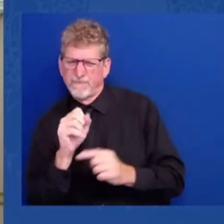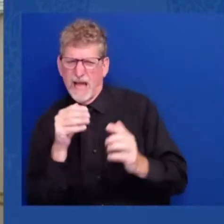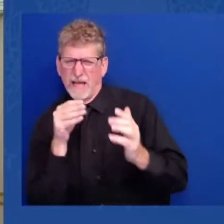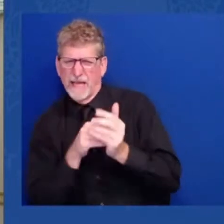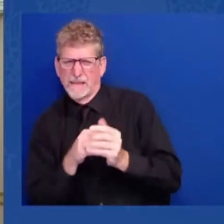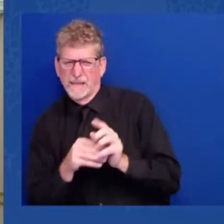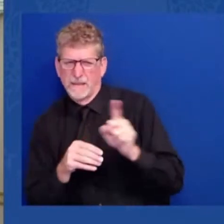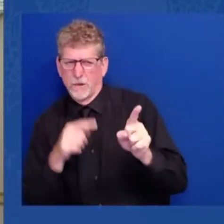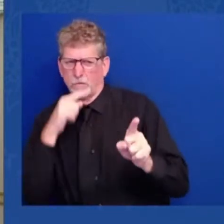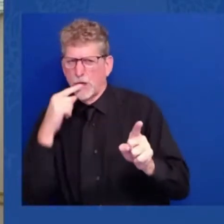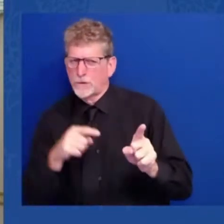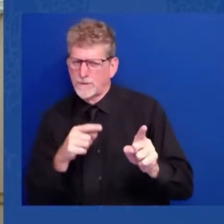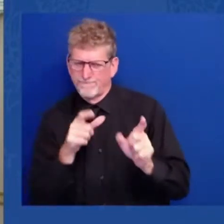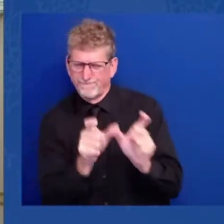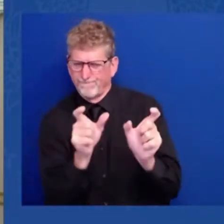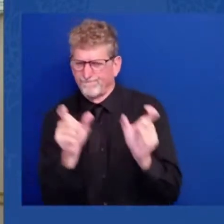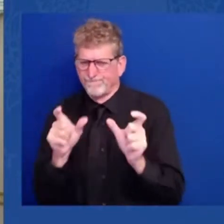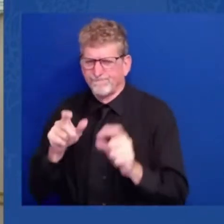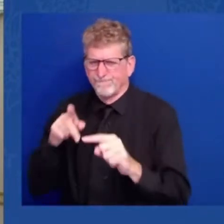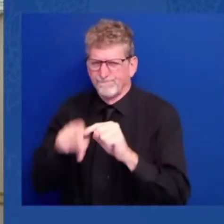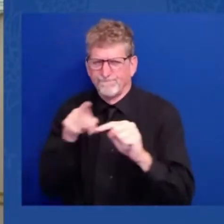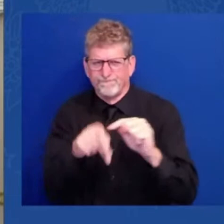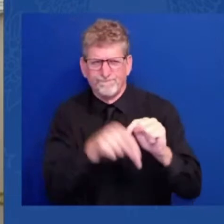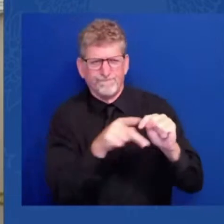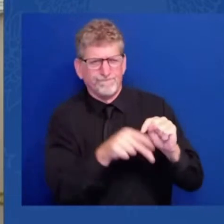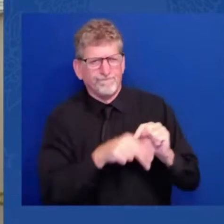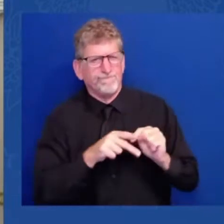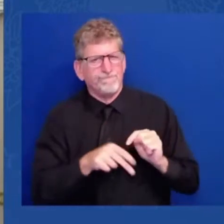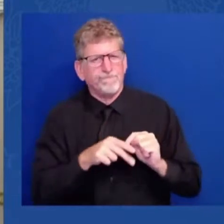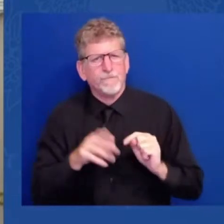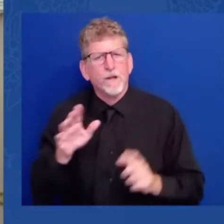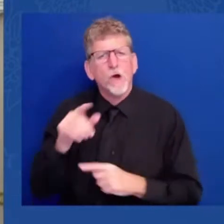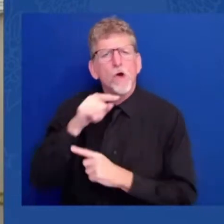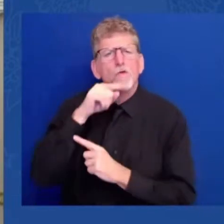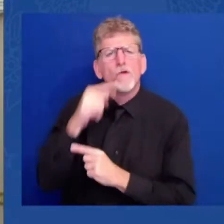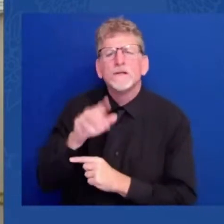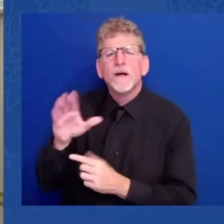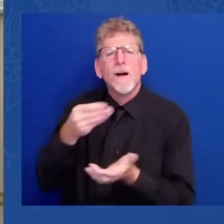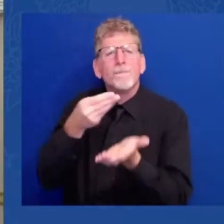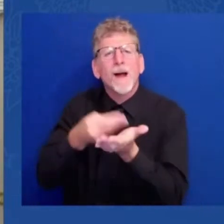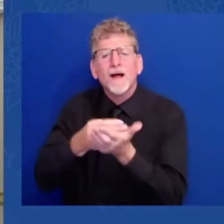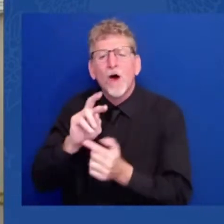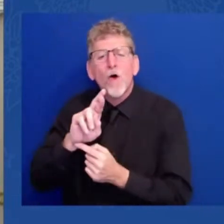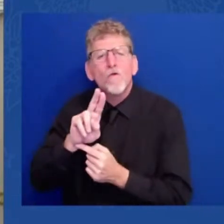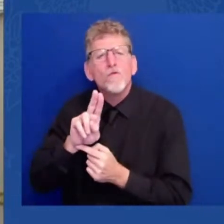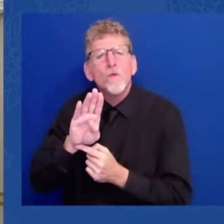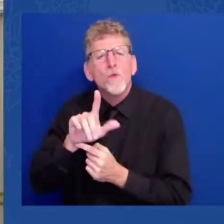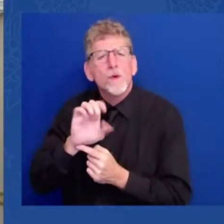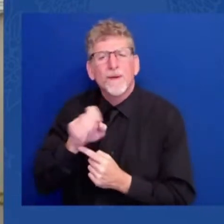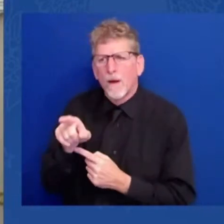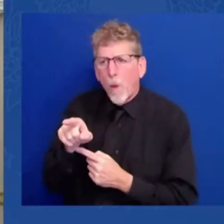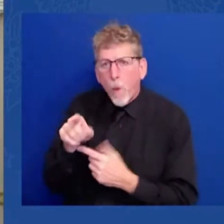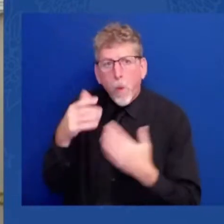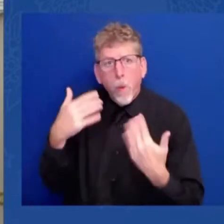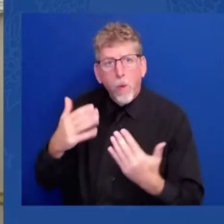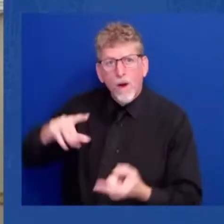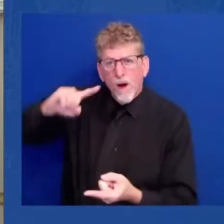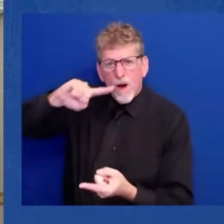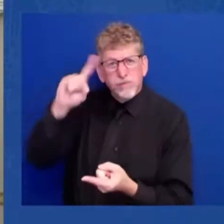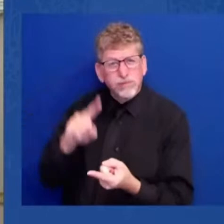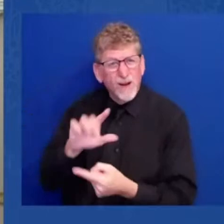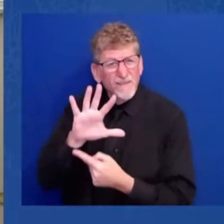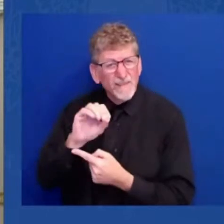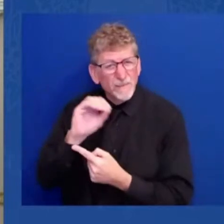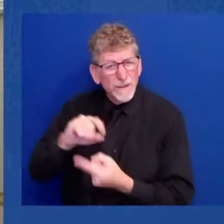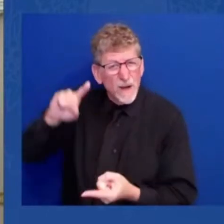by 50% since Putin's announced his war. 1 ruble is now worth less than 1 American penny.